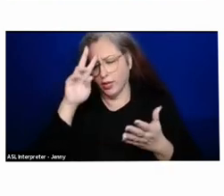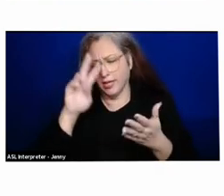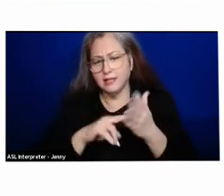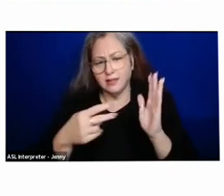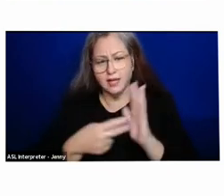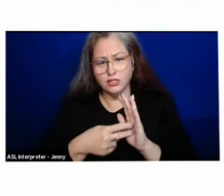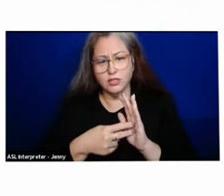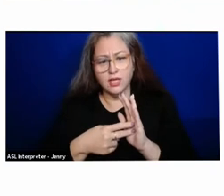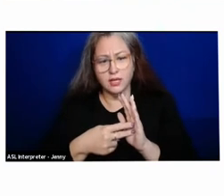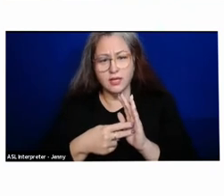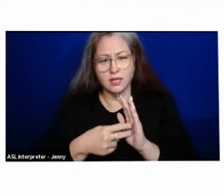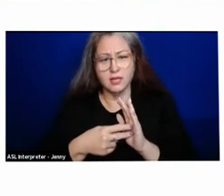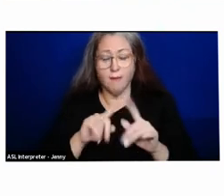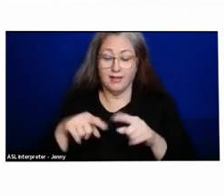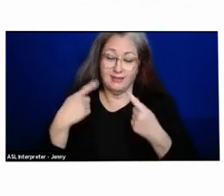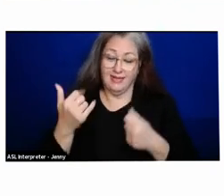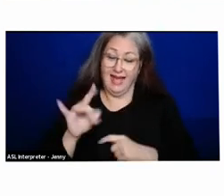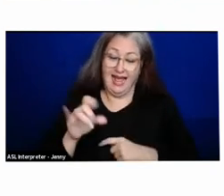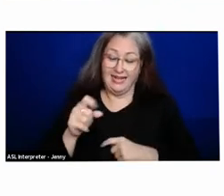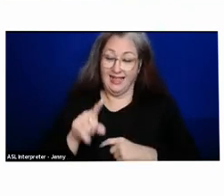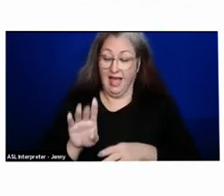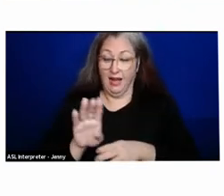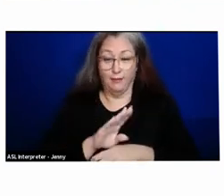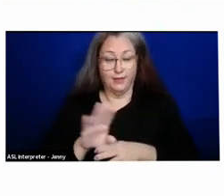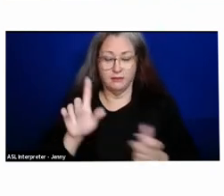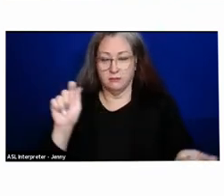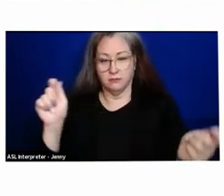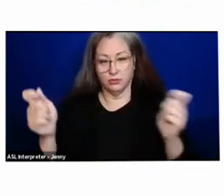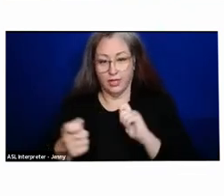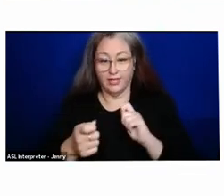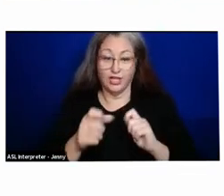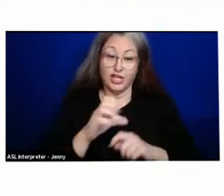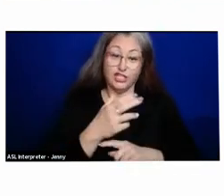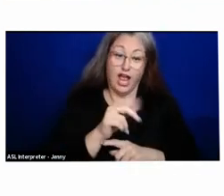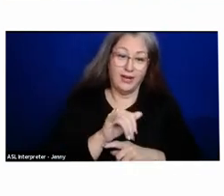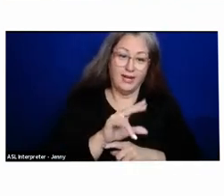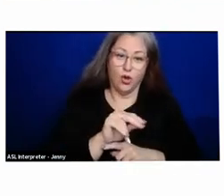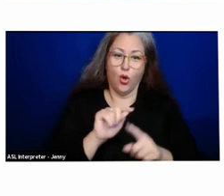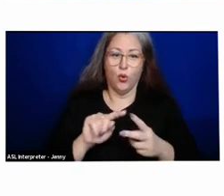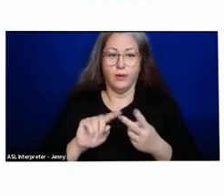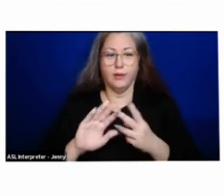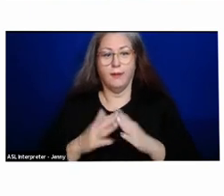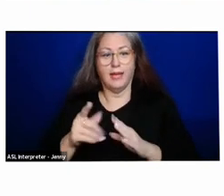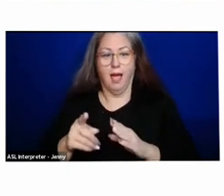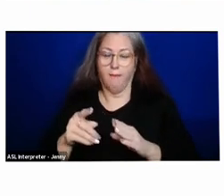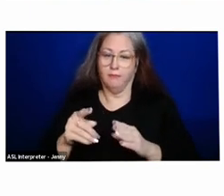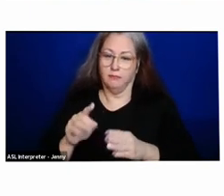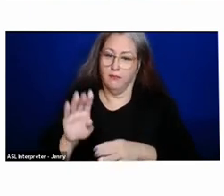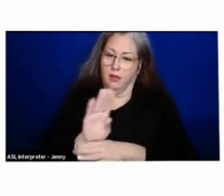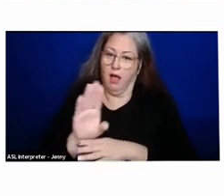spaces. But since the 80s, this industry has changed from charity to commerce. In 2021, it